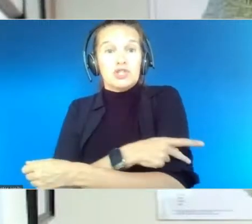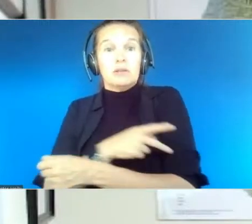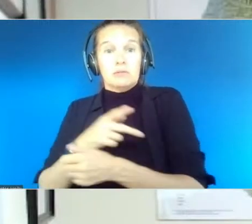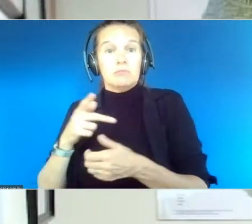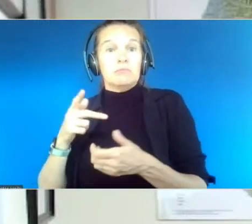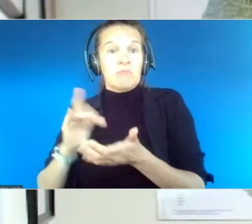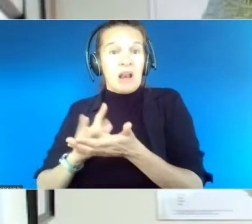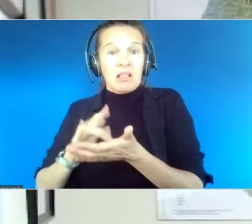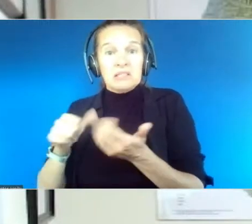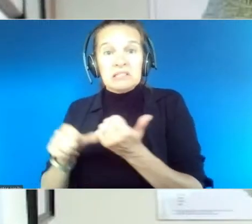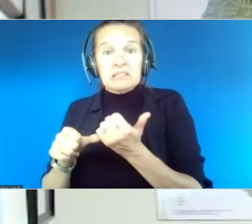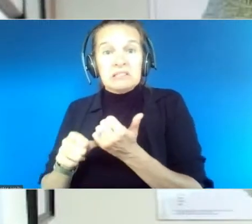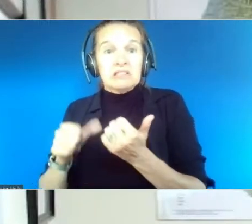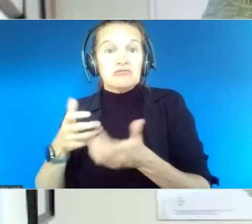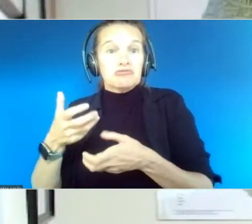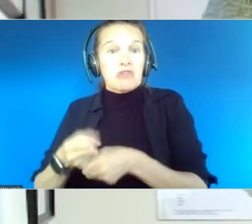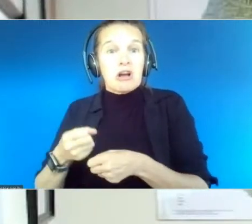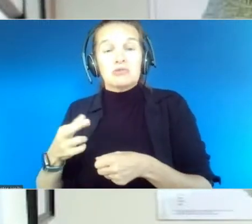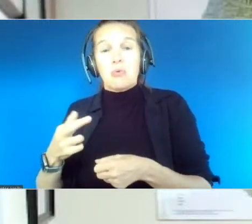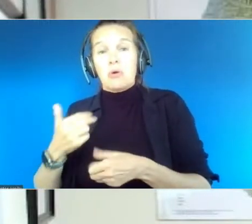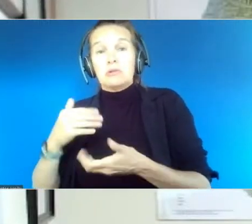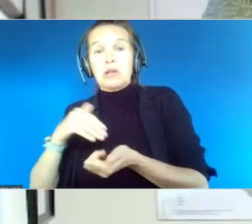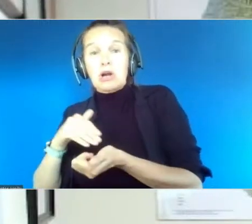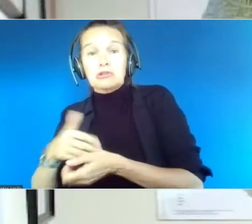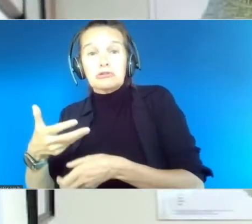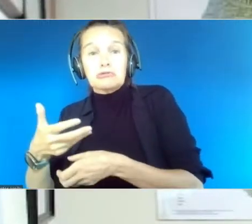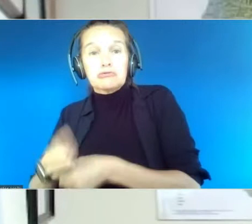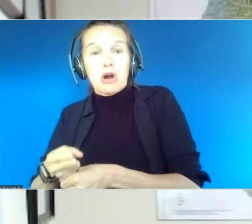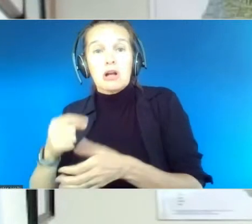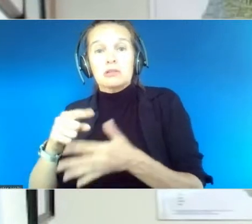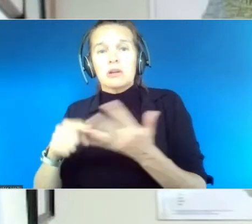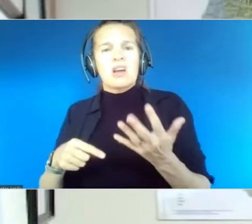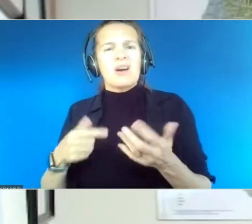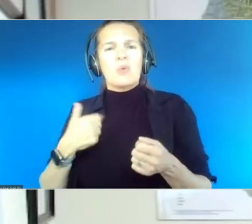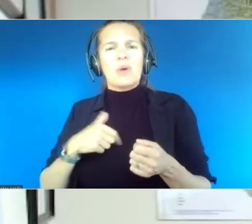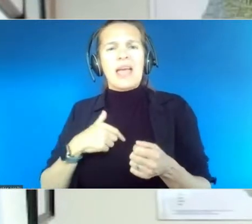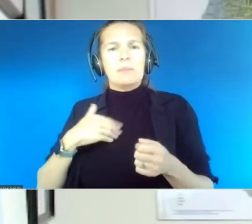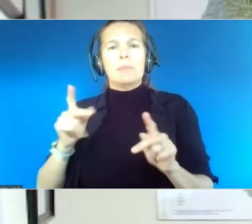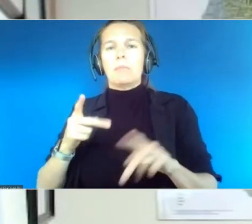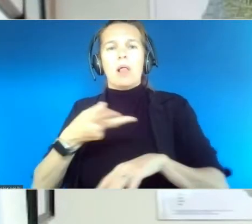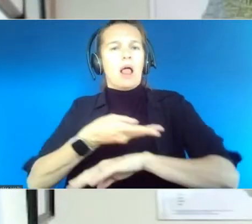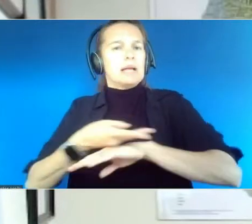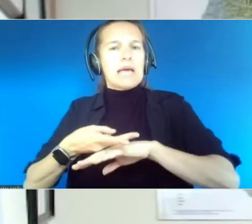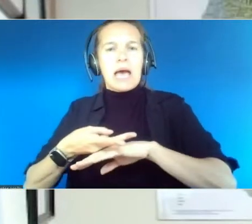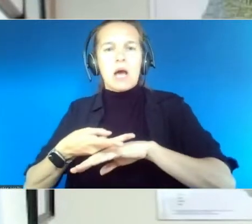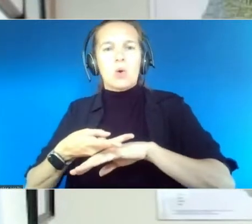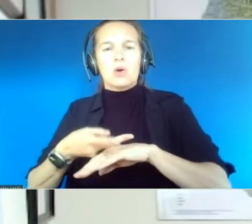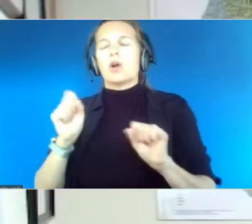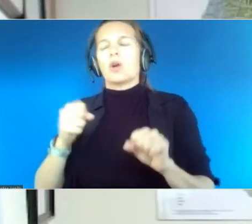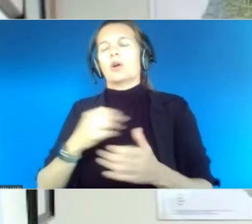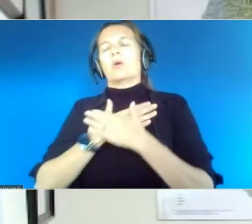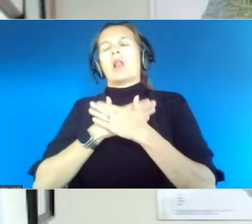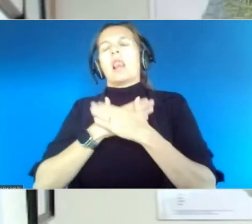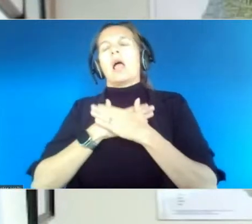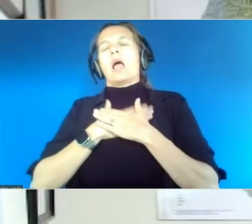trusted, or myself. We took a lot of time. We had people lying down so they could take the time to relax.